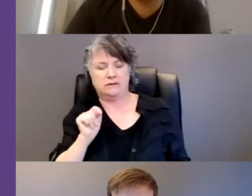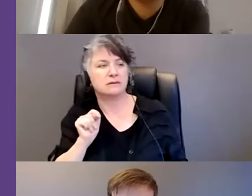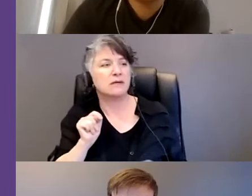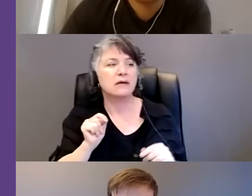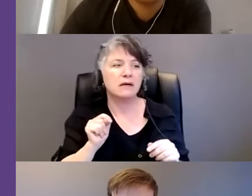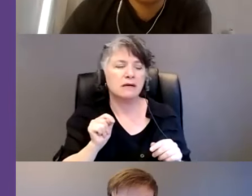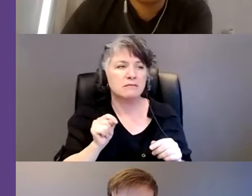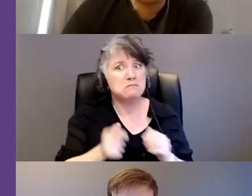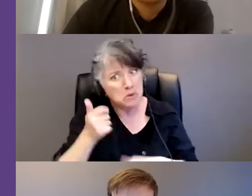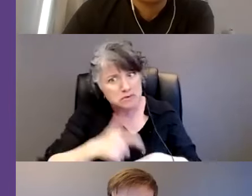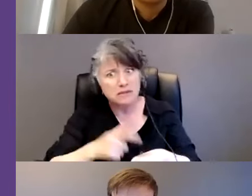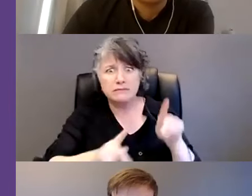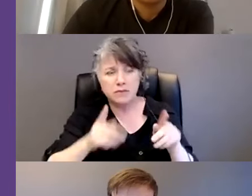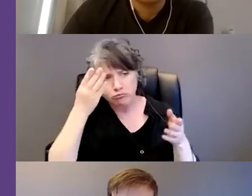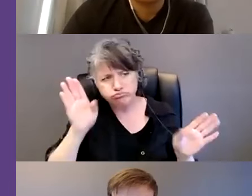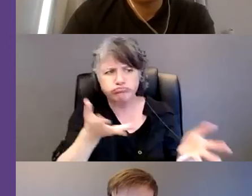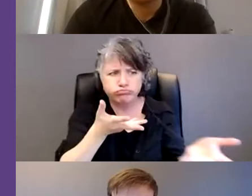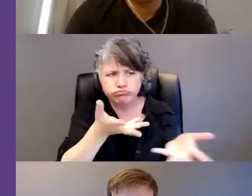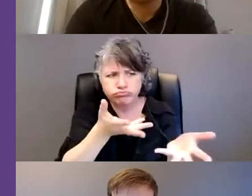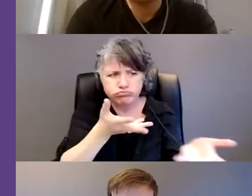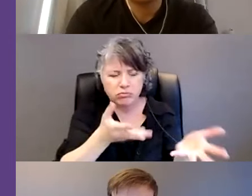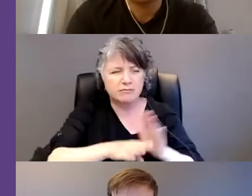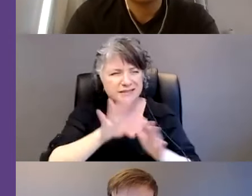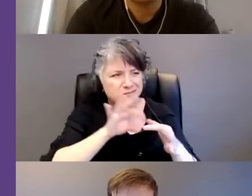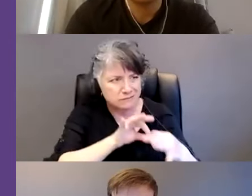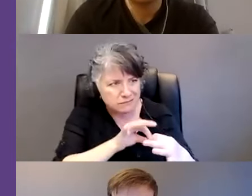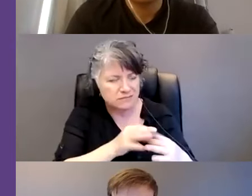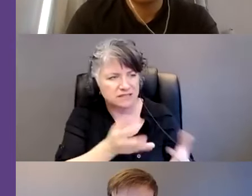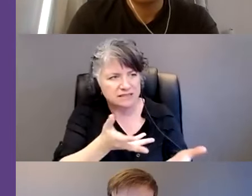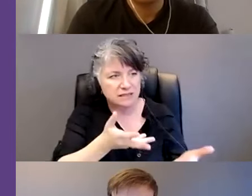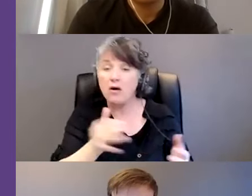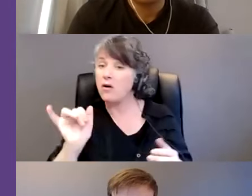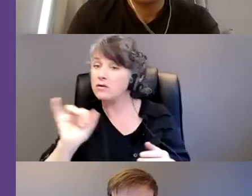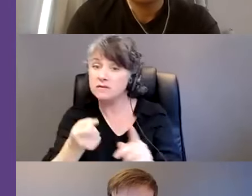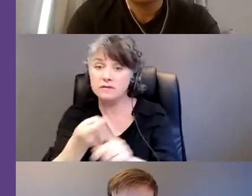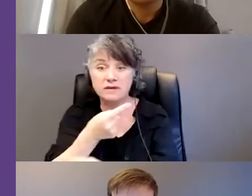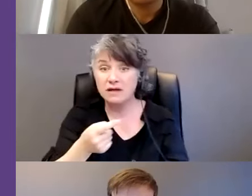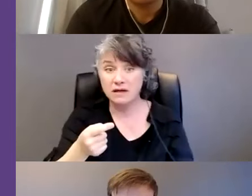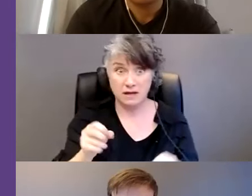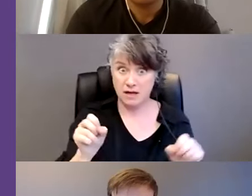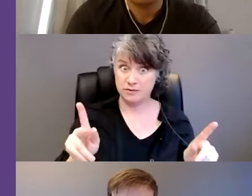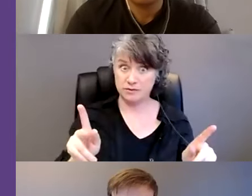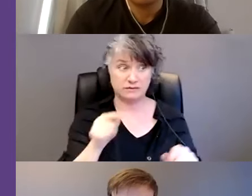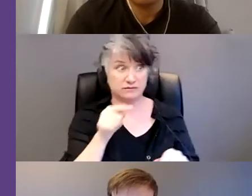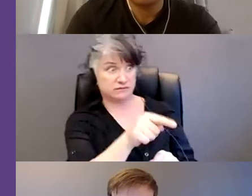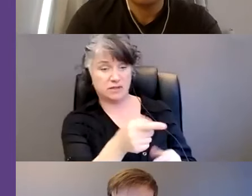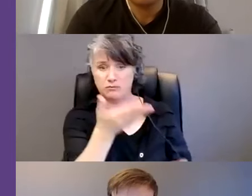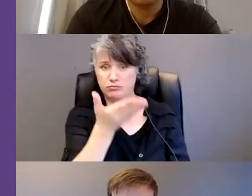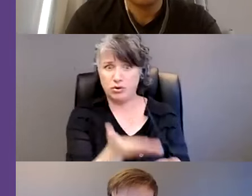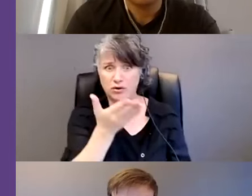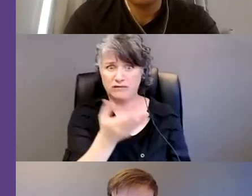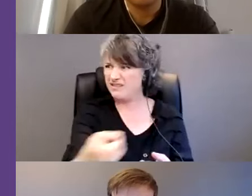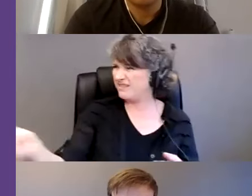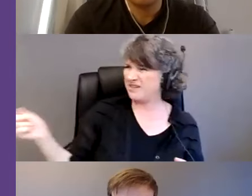building that rapport and about talking to the people about, and they have the opportunity to prove, all these people